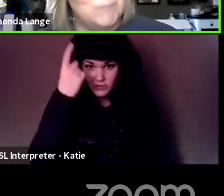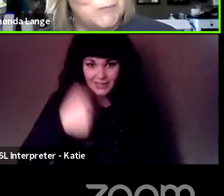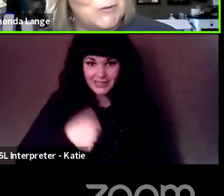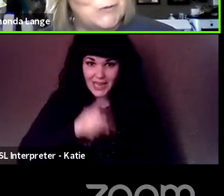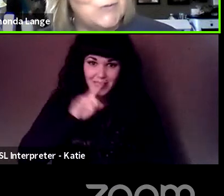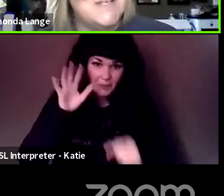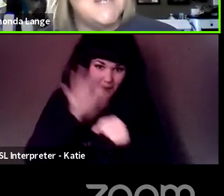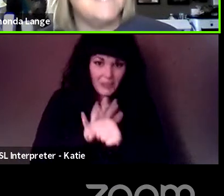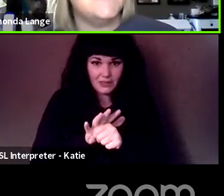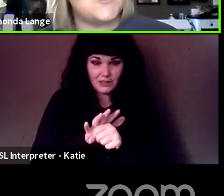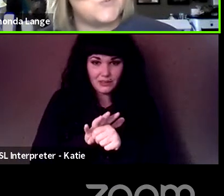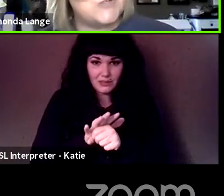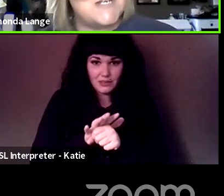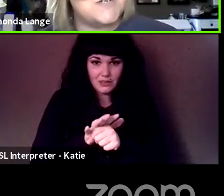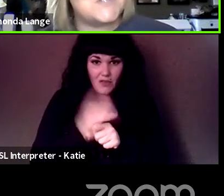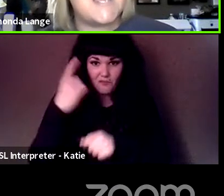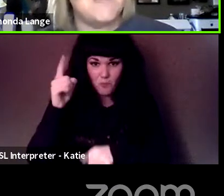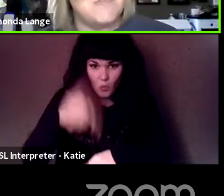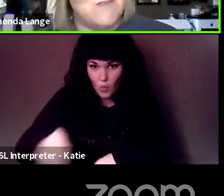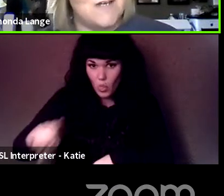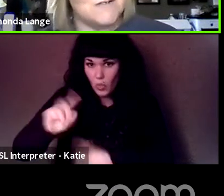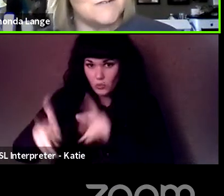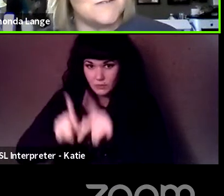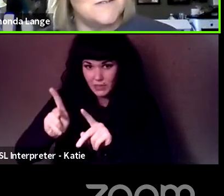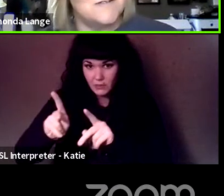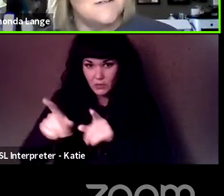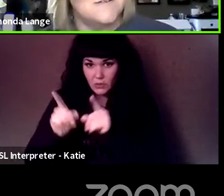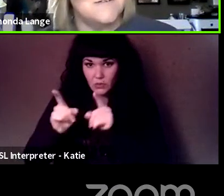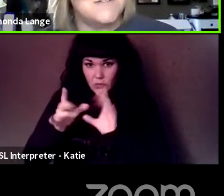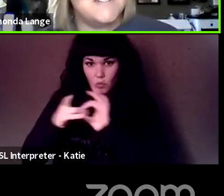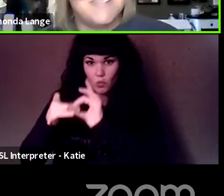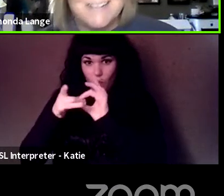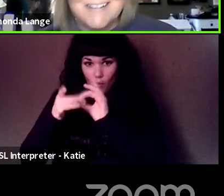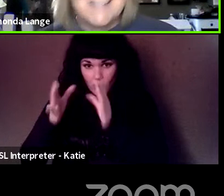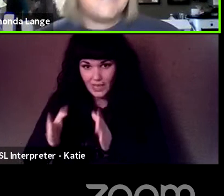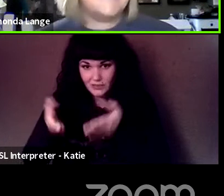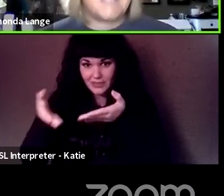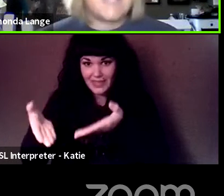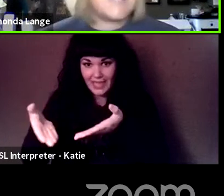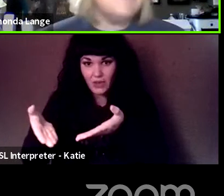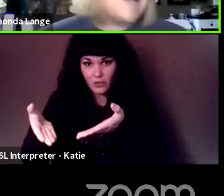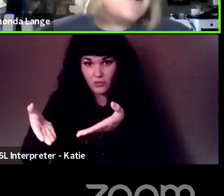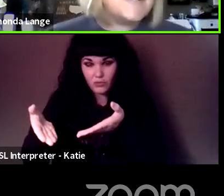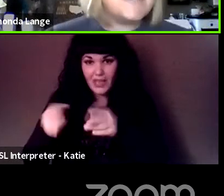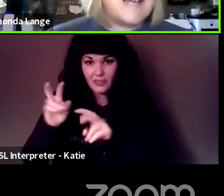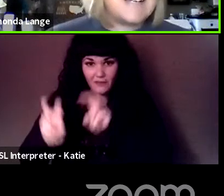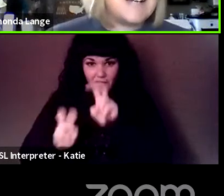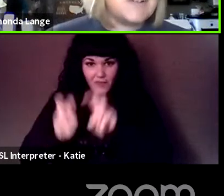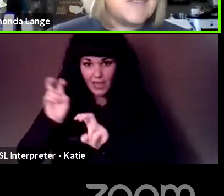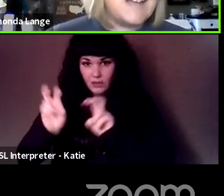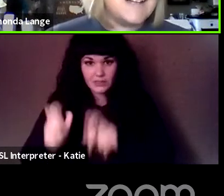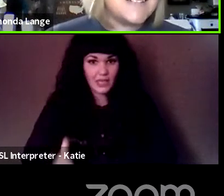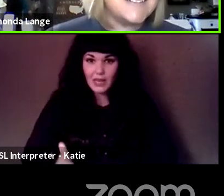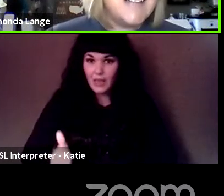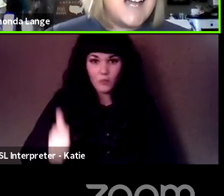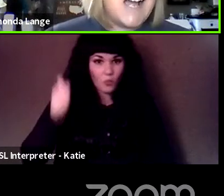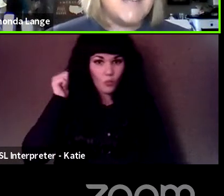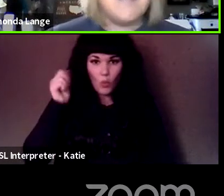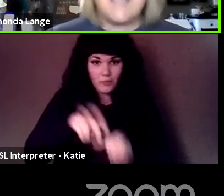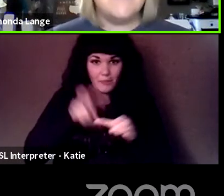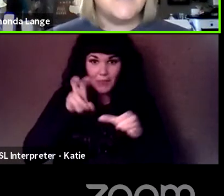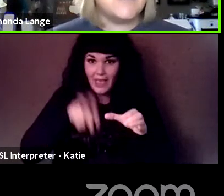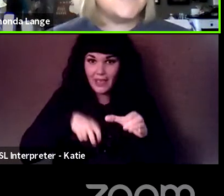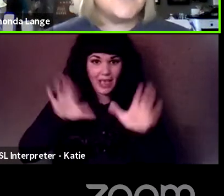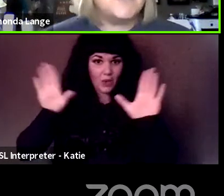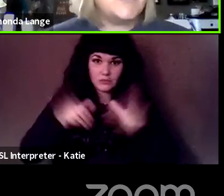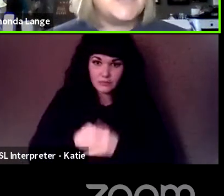these people and these coordinators at the fairs. And I'm not going to back out of that.